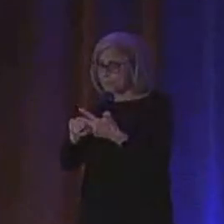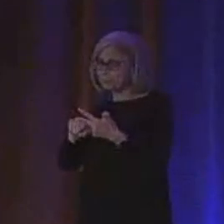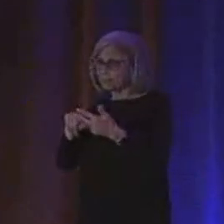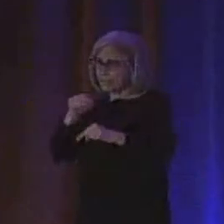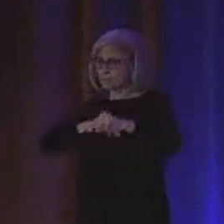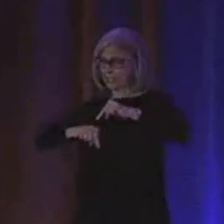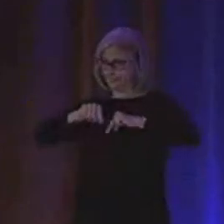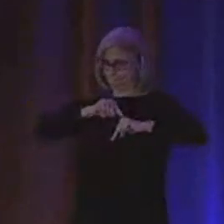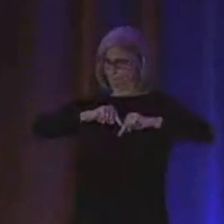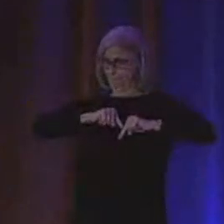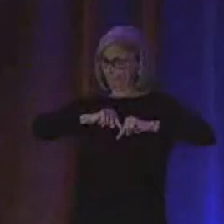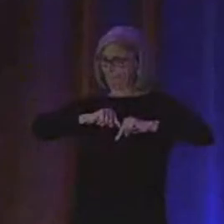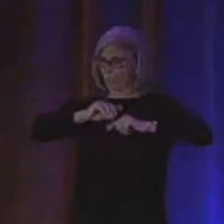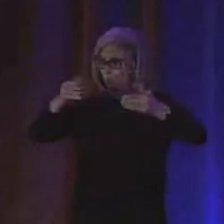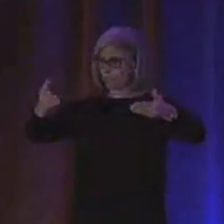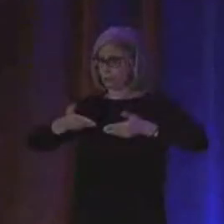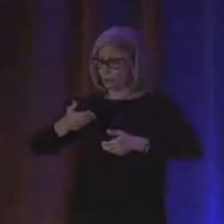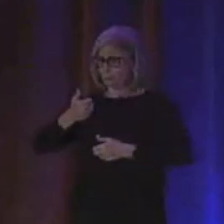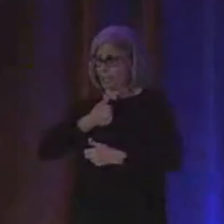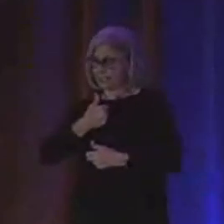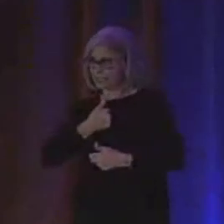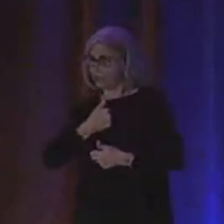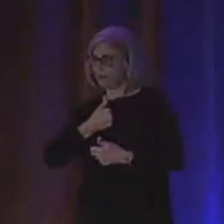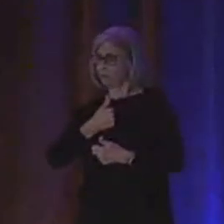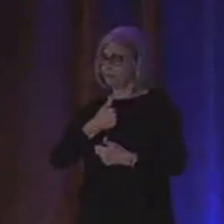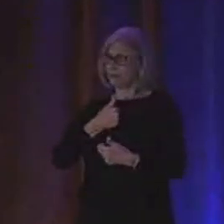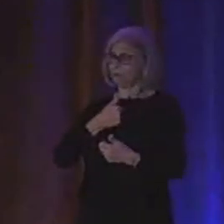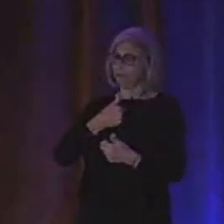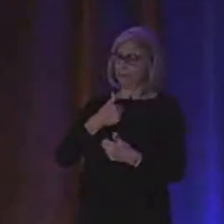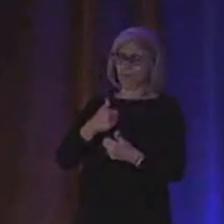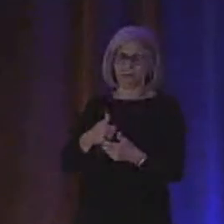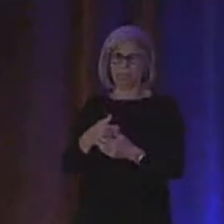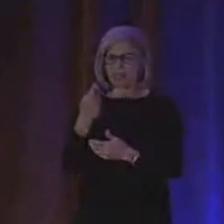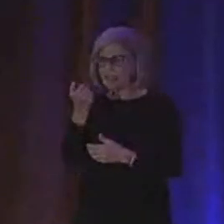up so I can introduce myself a bit better.